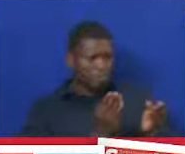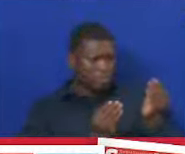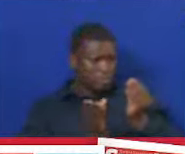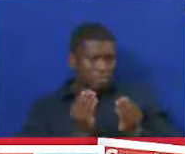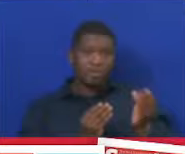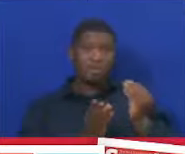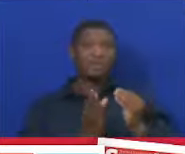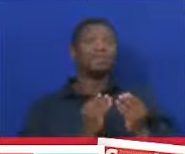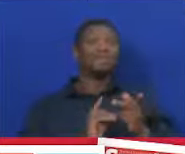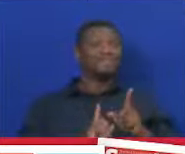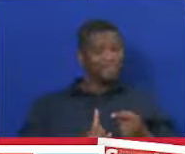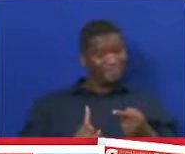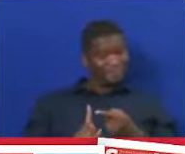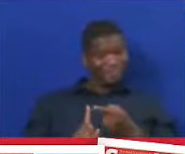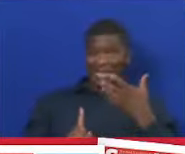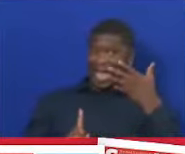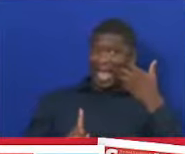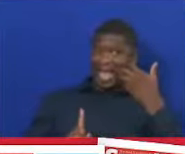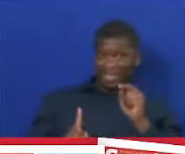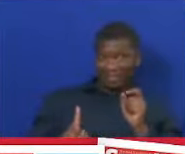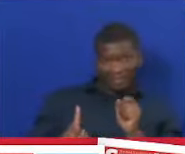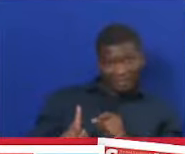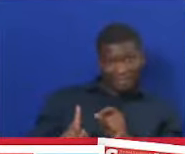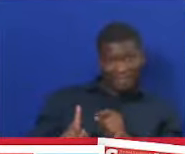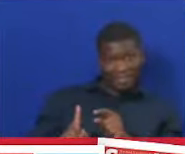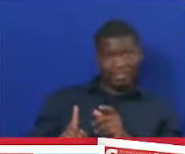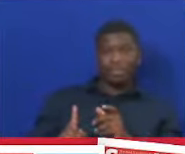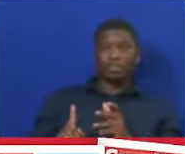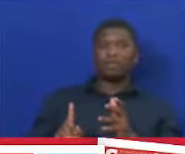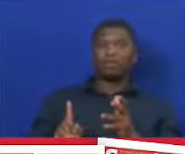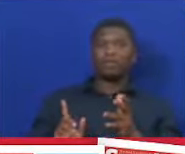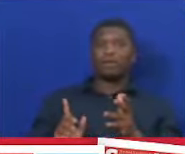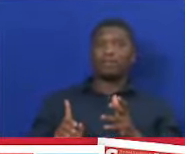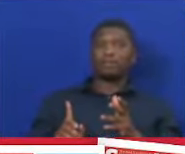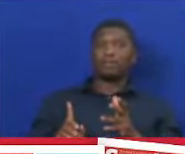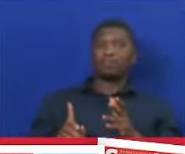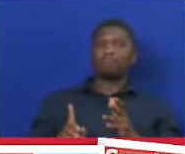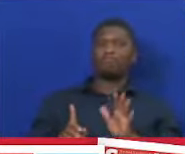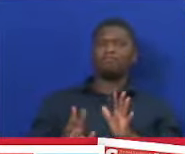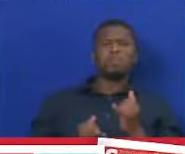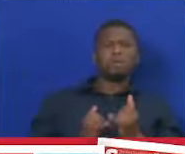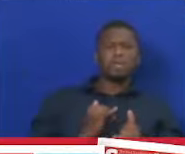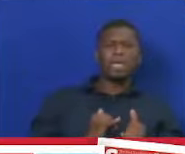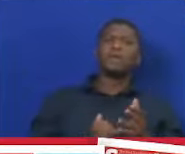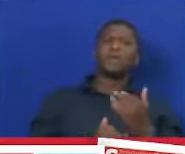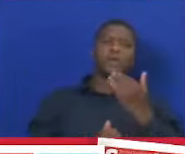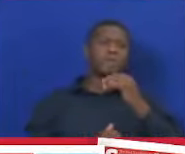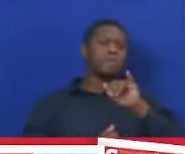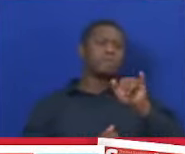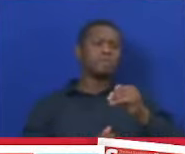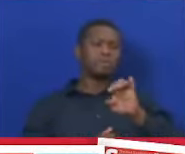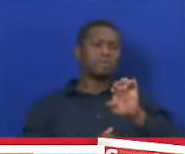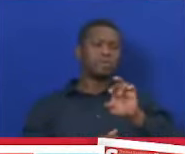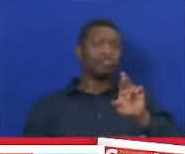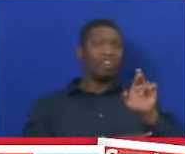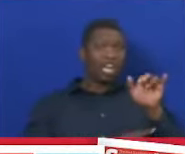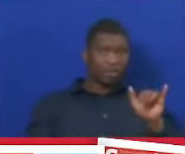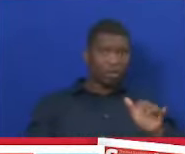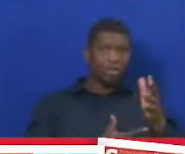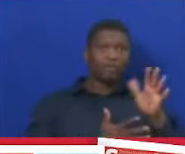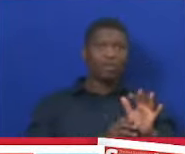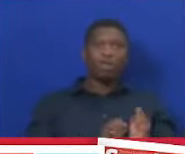Madlanga has been kept, Mr. Ushoga had been kept captive at the house